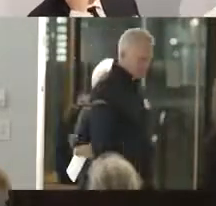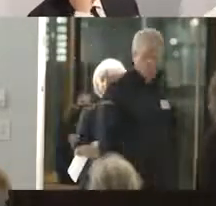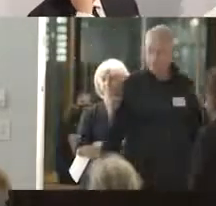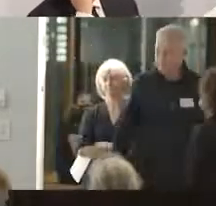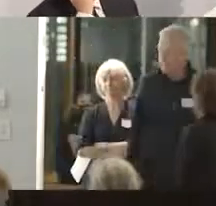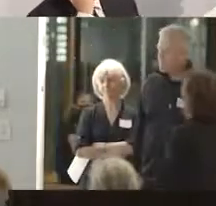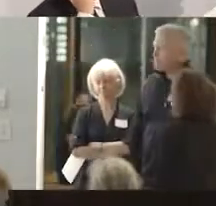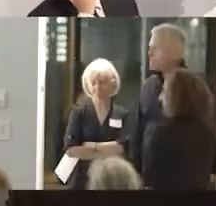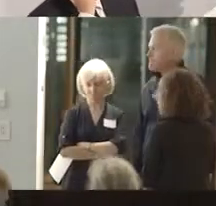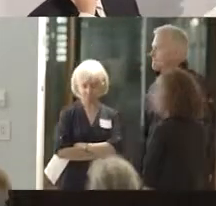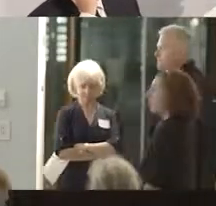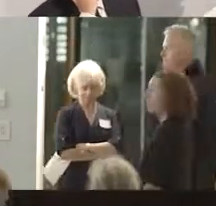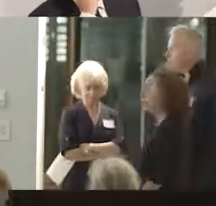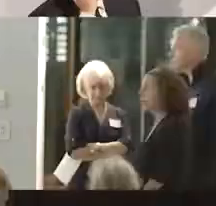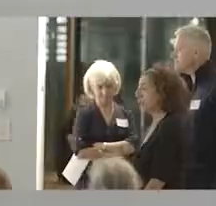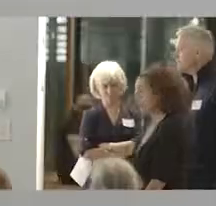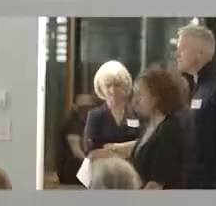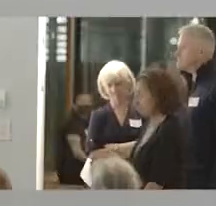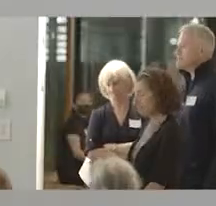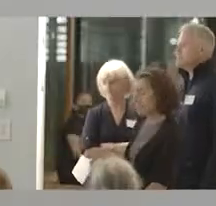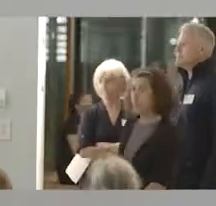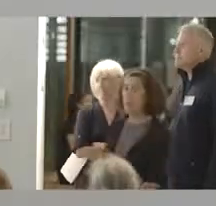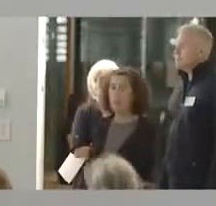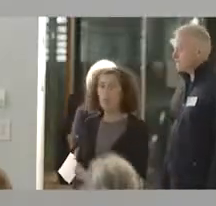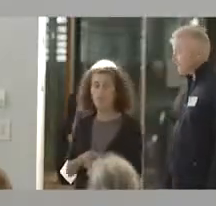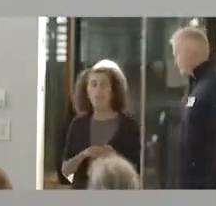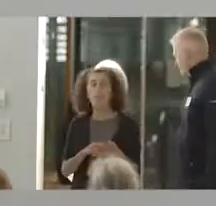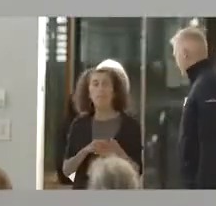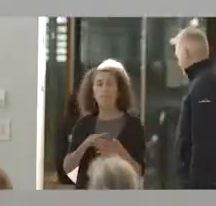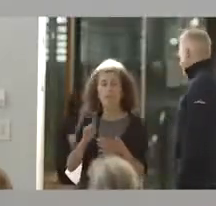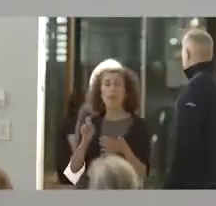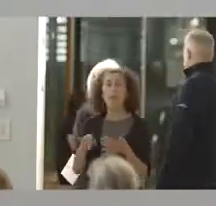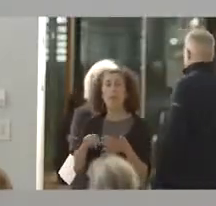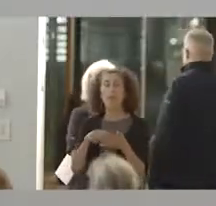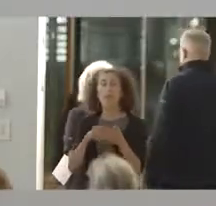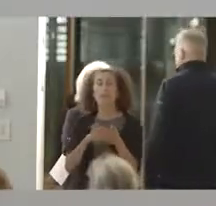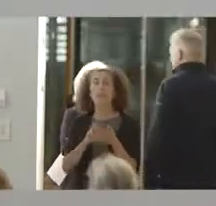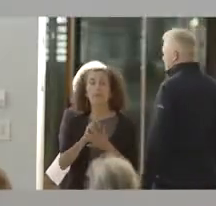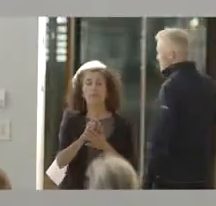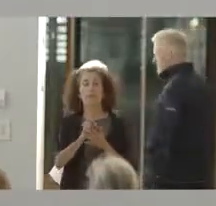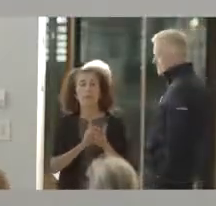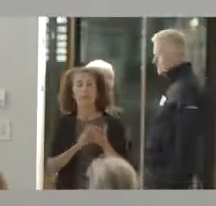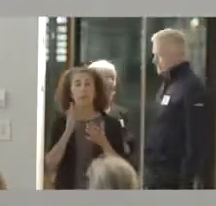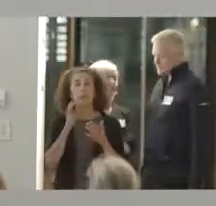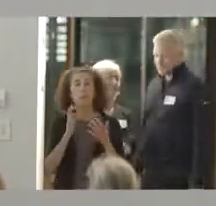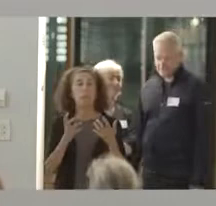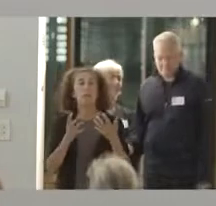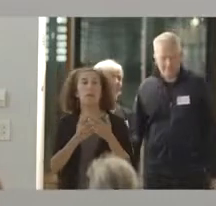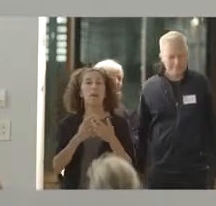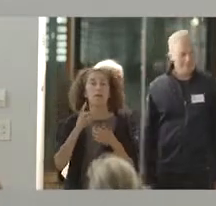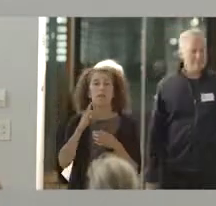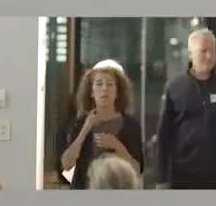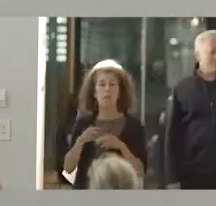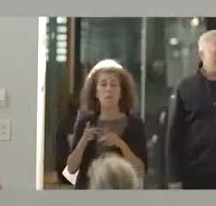This goes back to design. Is flooding from rapid rainfall being addressed by these plans? Or is it only